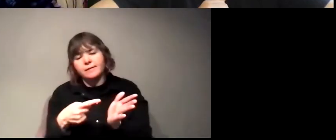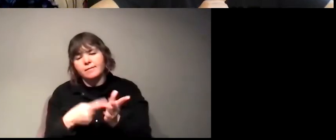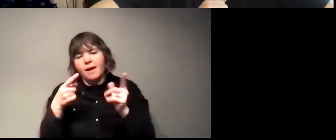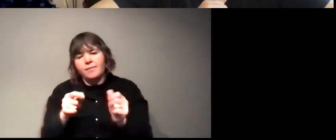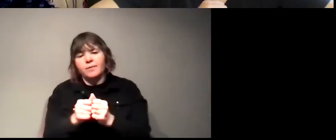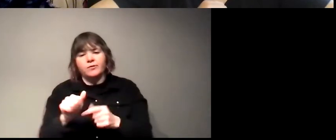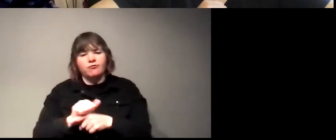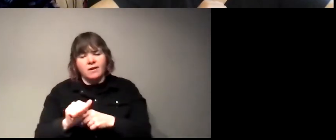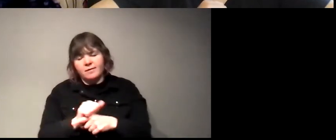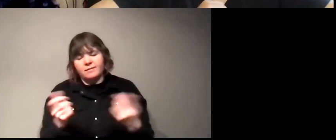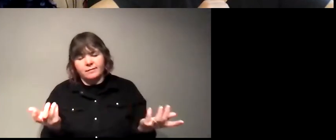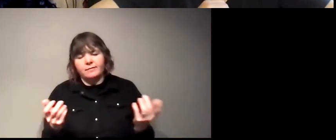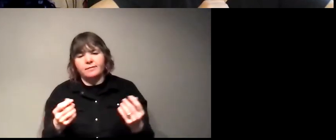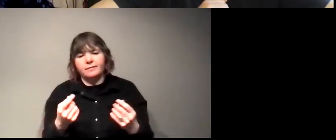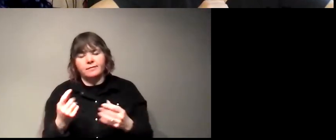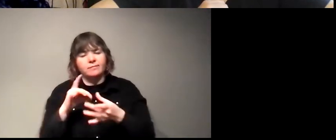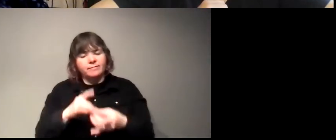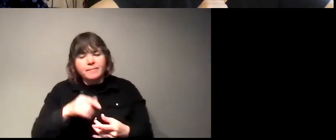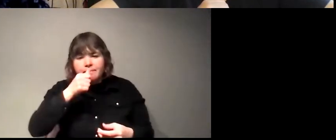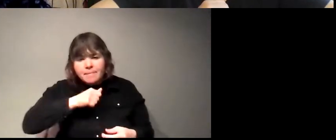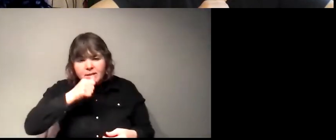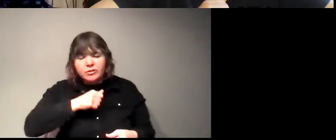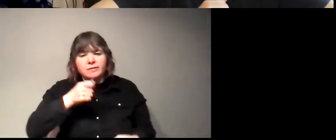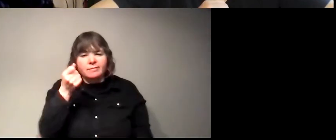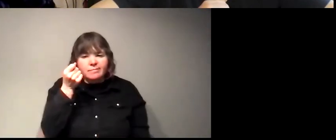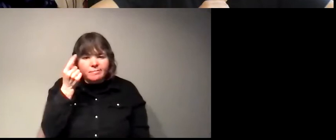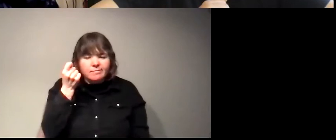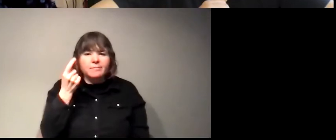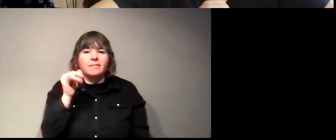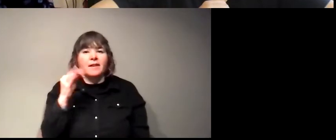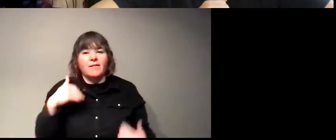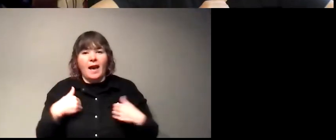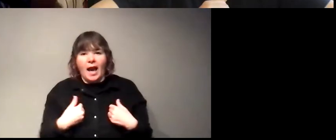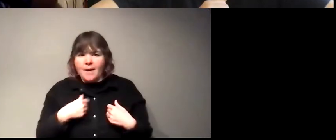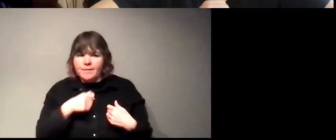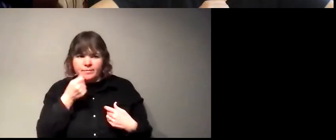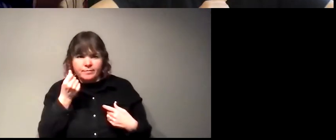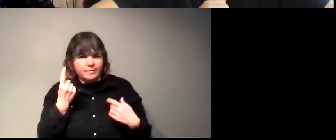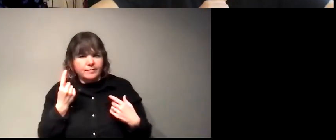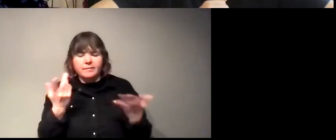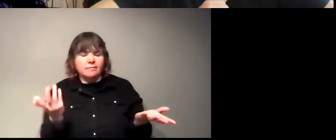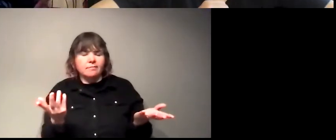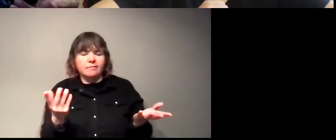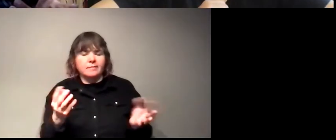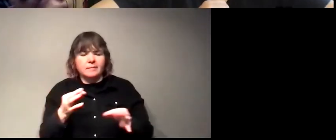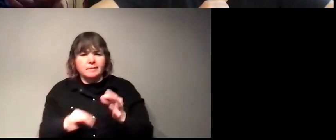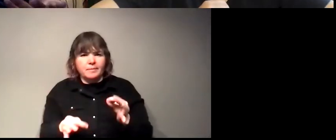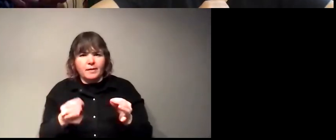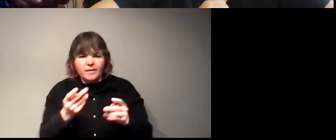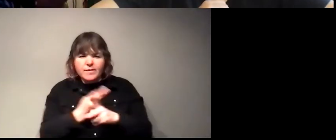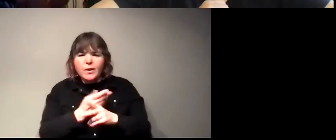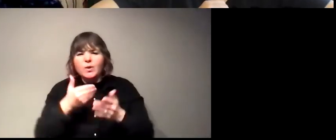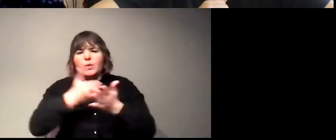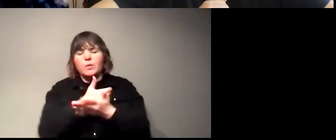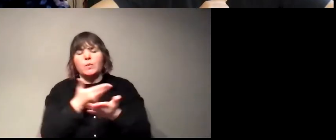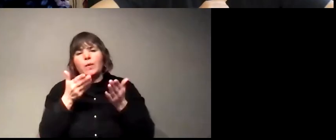training too. And it's all about being patient and understanding that if an animal doesn't get it, it's just not understanding. Maybe you need to figure out a different way to